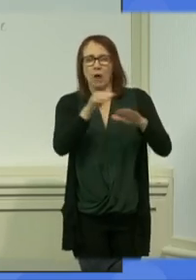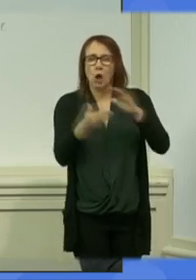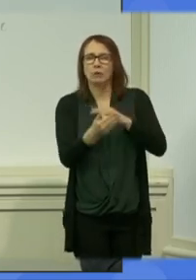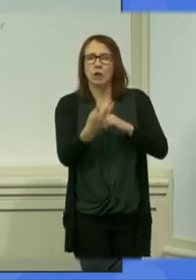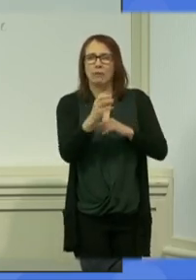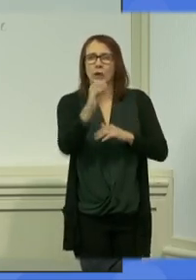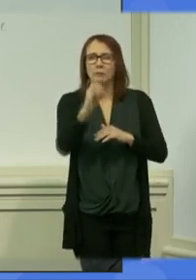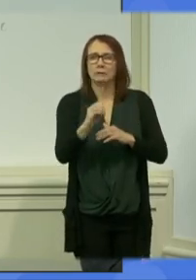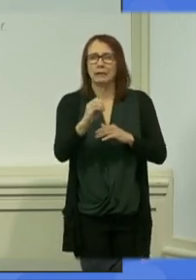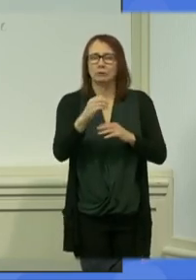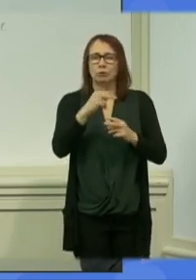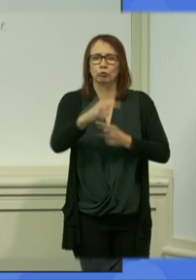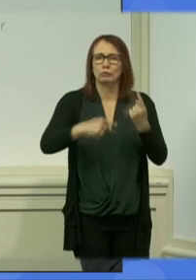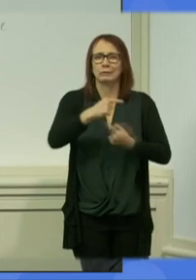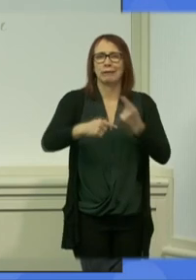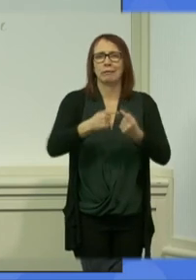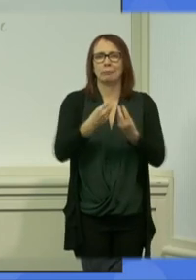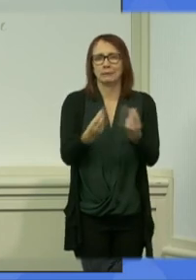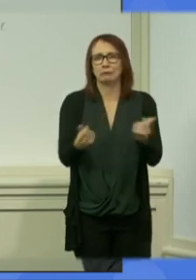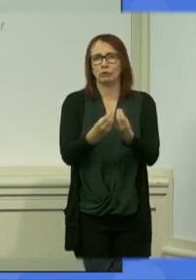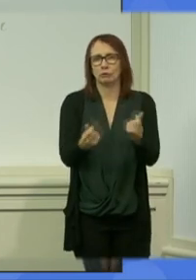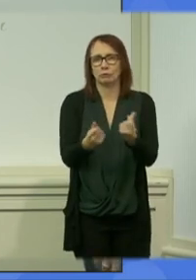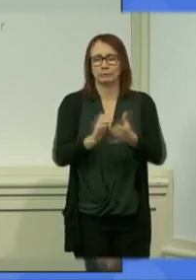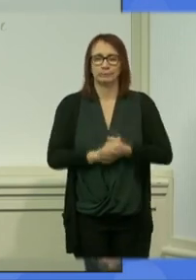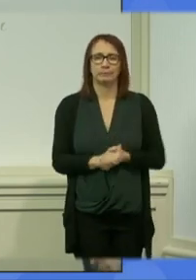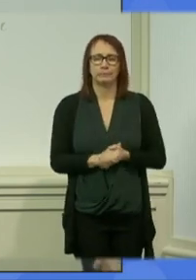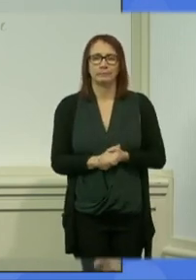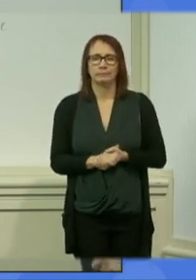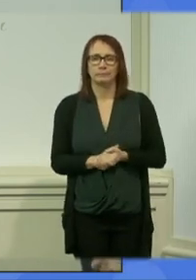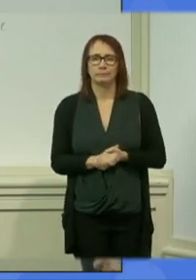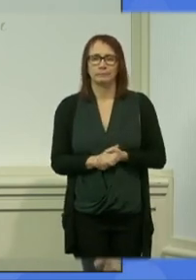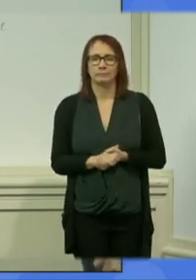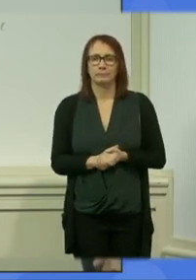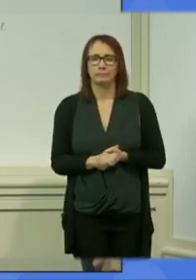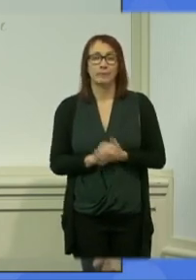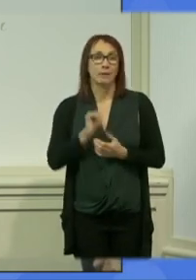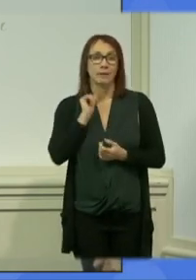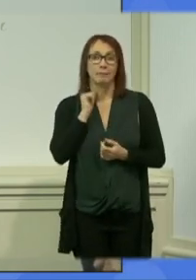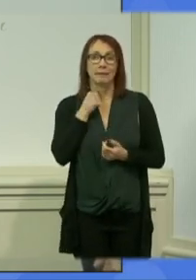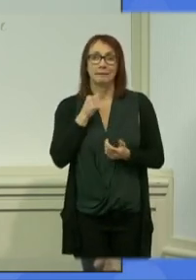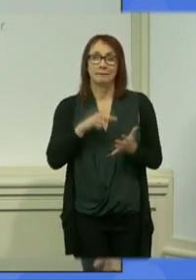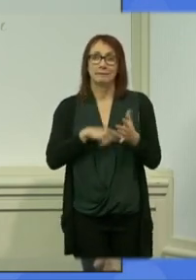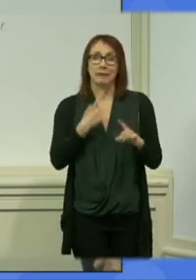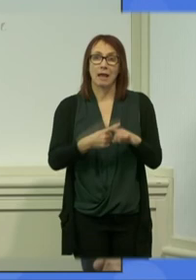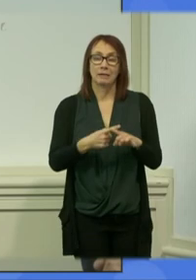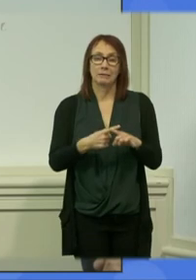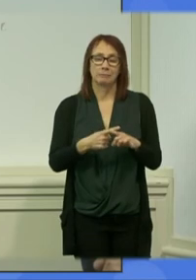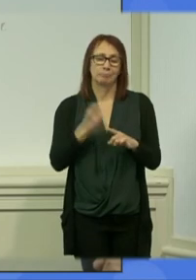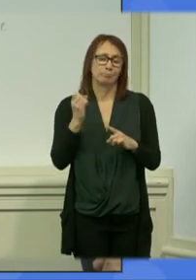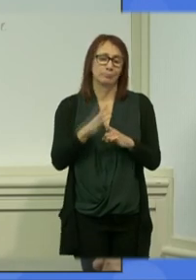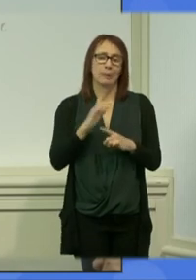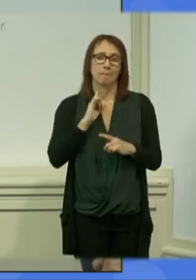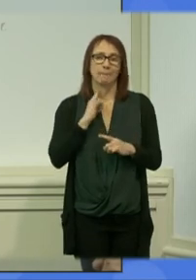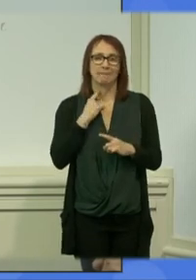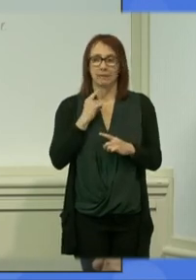So this is something that we may well see on the horizon. A meat tax. So now it's more widely recognised that meat, and in particular beef, is a